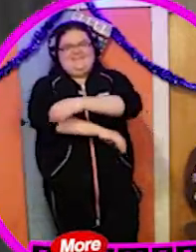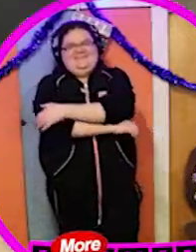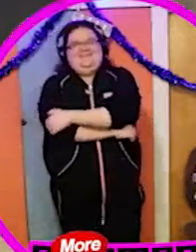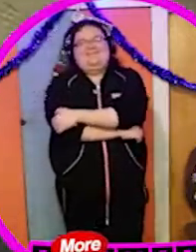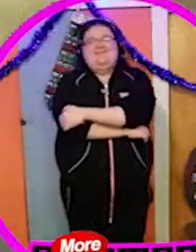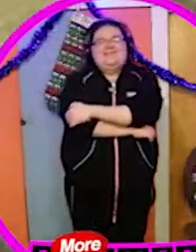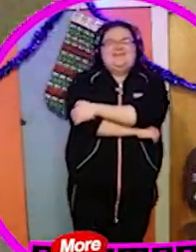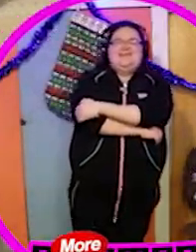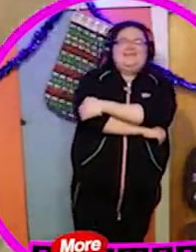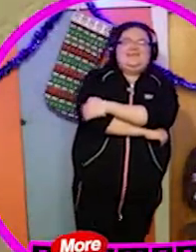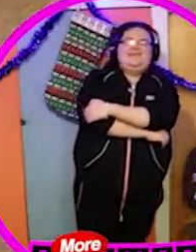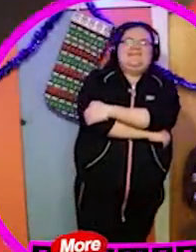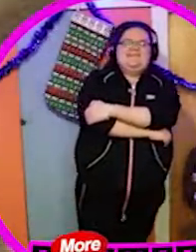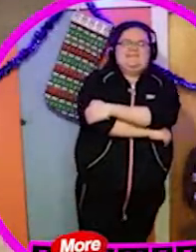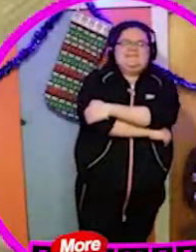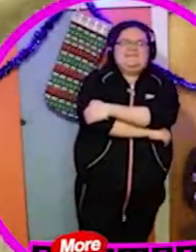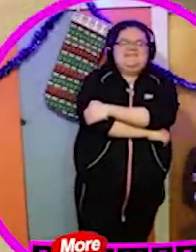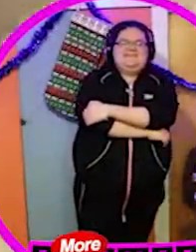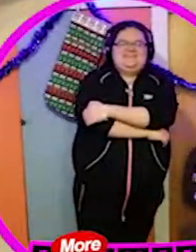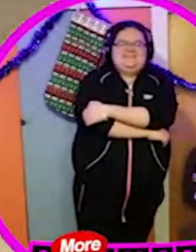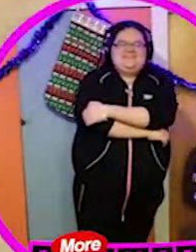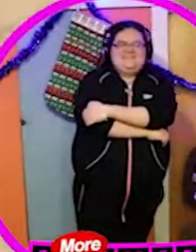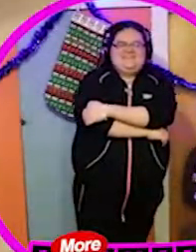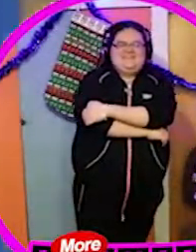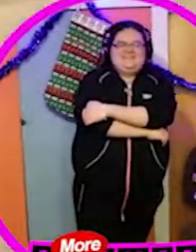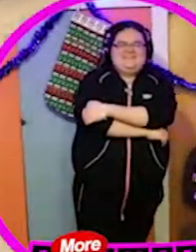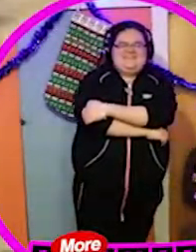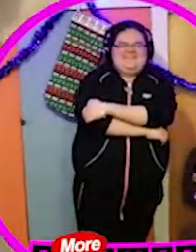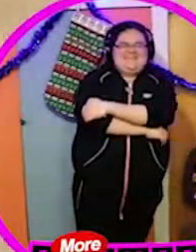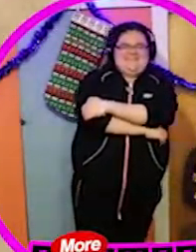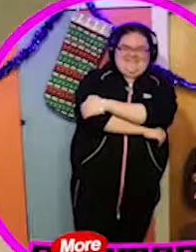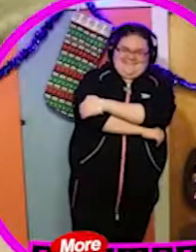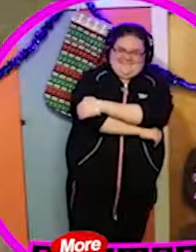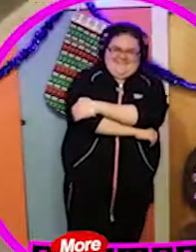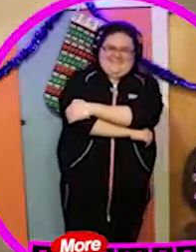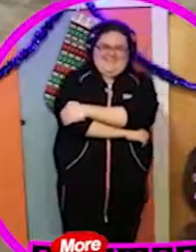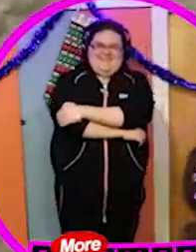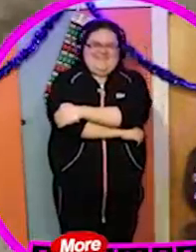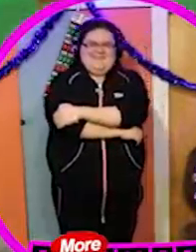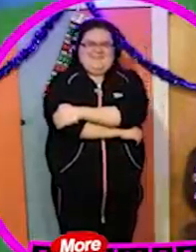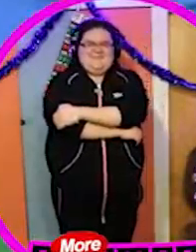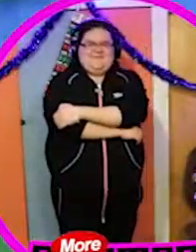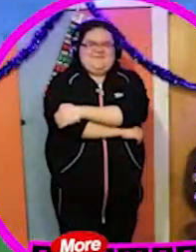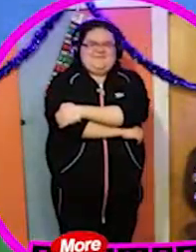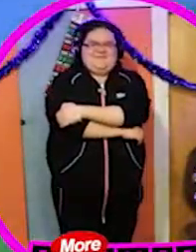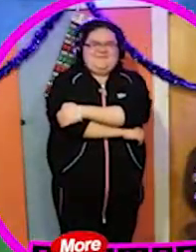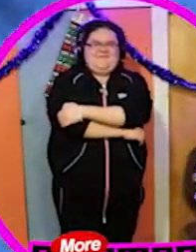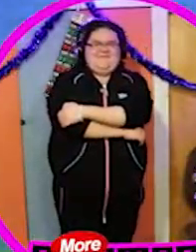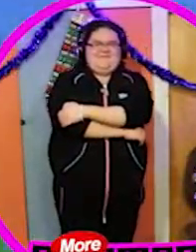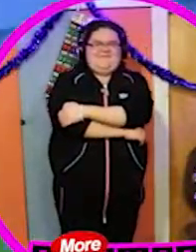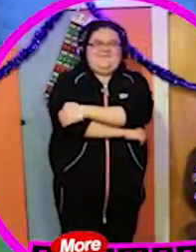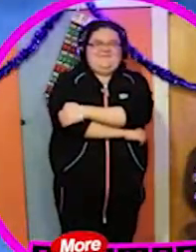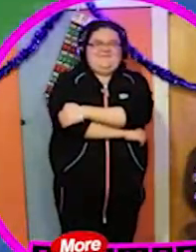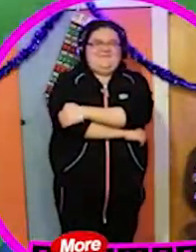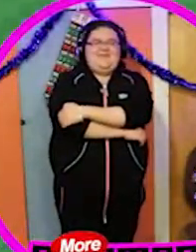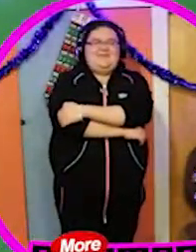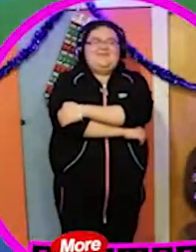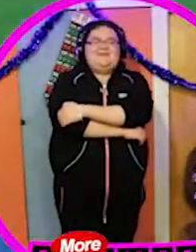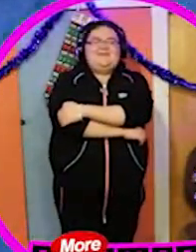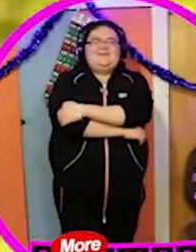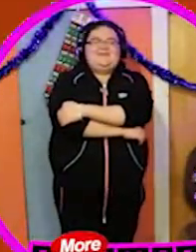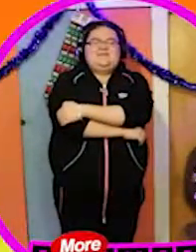No, kill me again! Get out of the way! Get out of the way! Get out of the way! How are people dying?